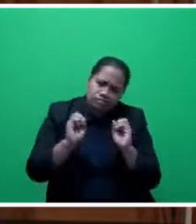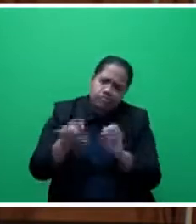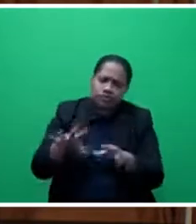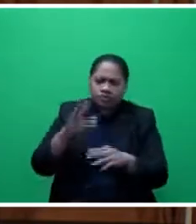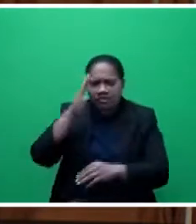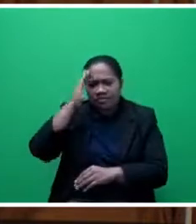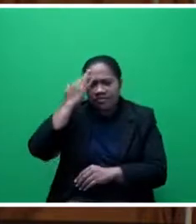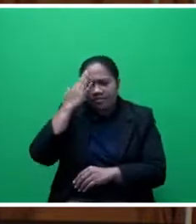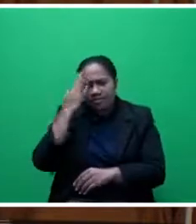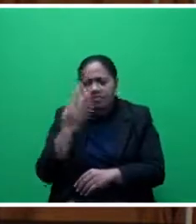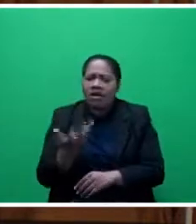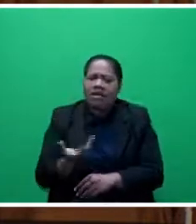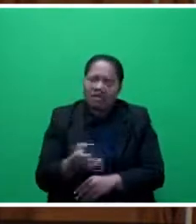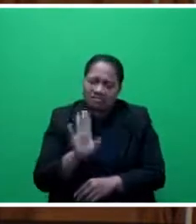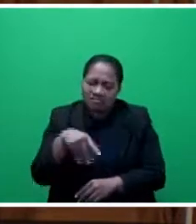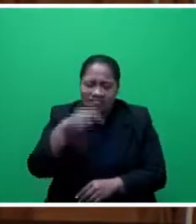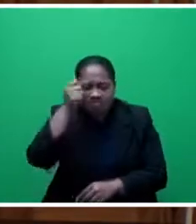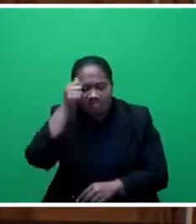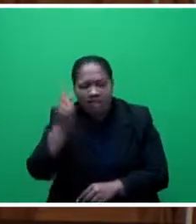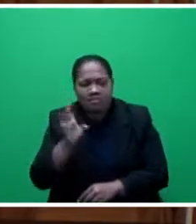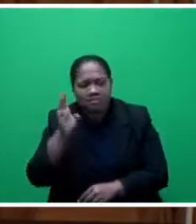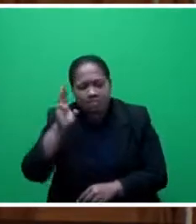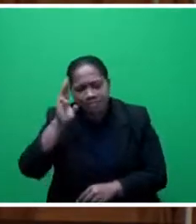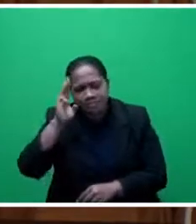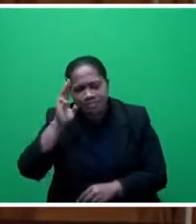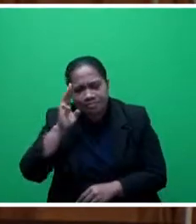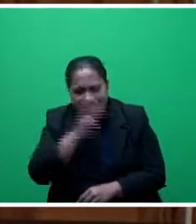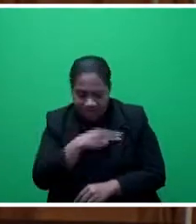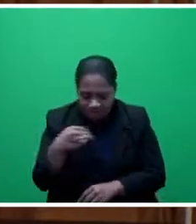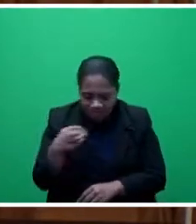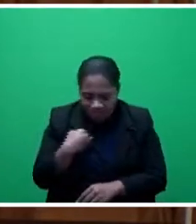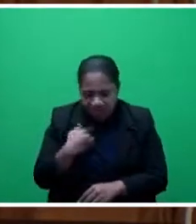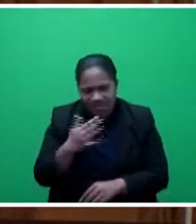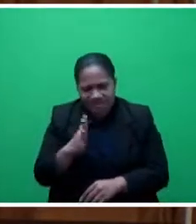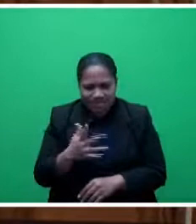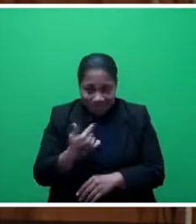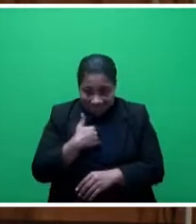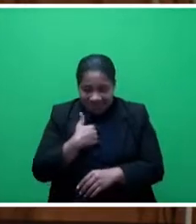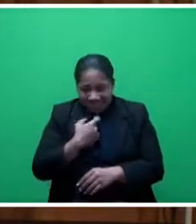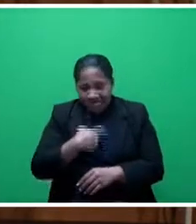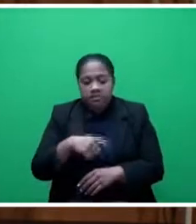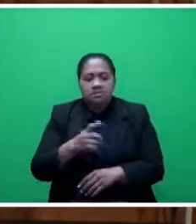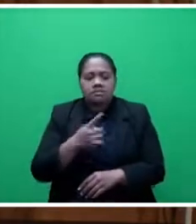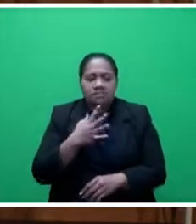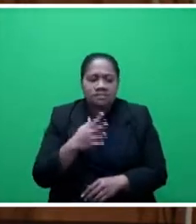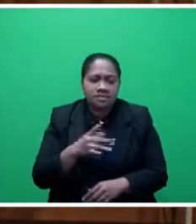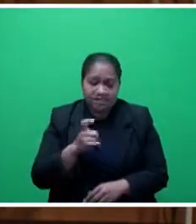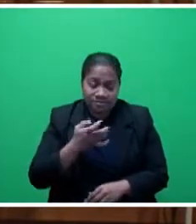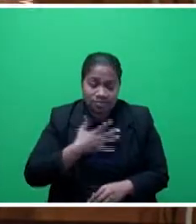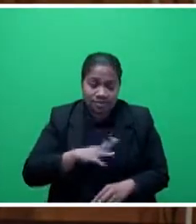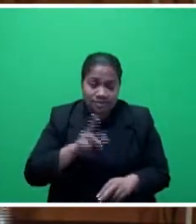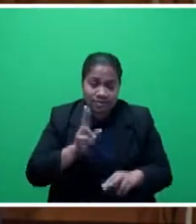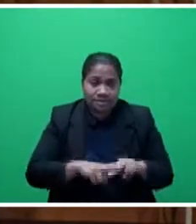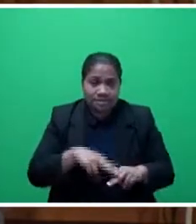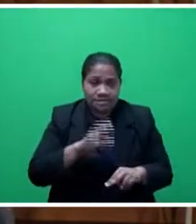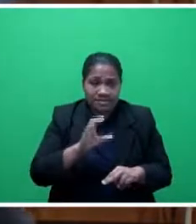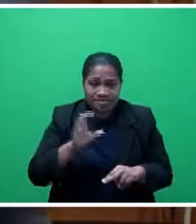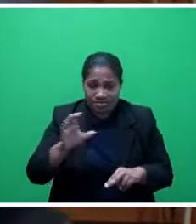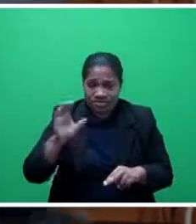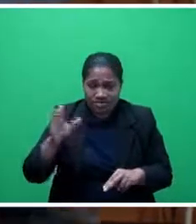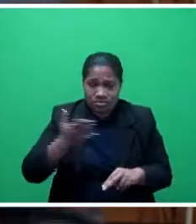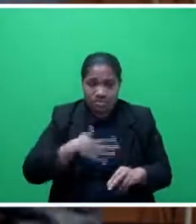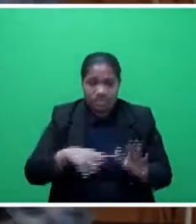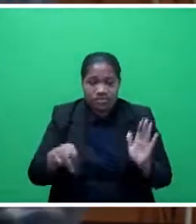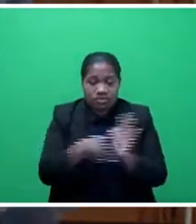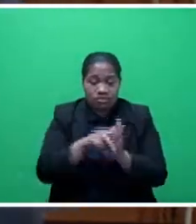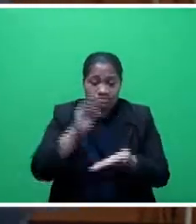said, the minister naming me in person, saying that if he wants the price to come down,